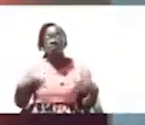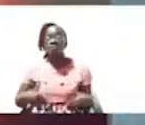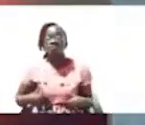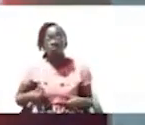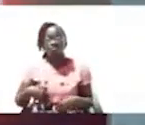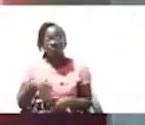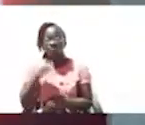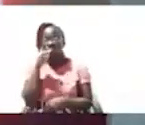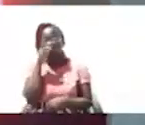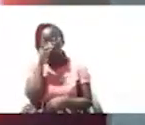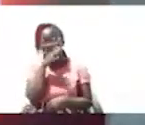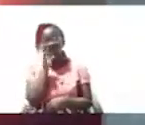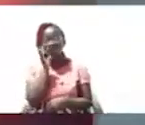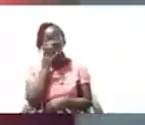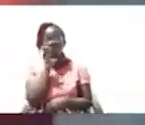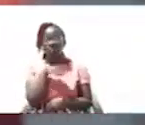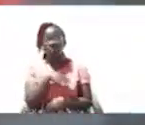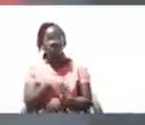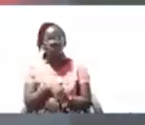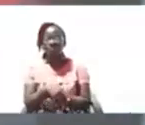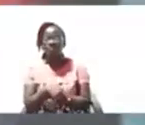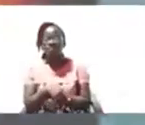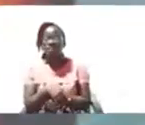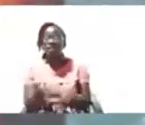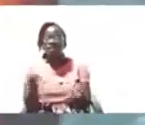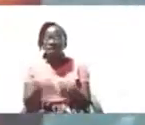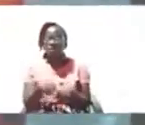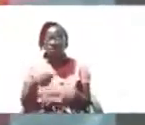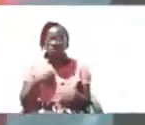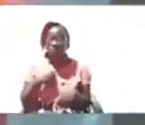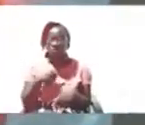When I was investigating, I saw